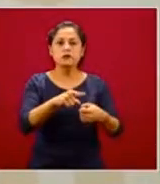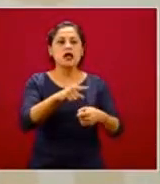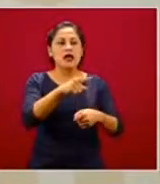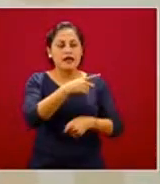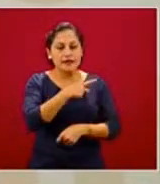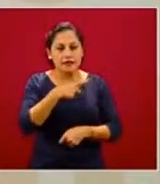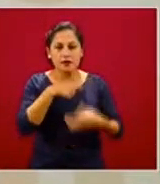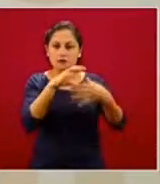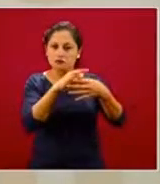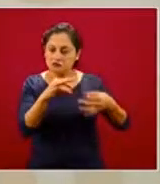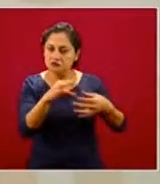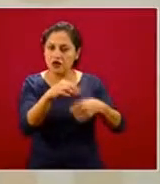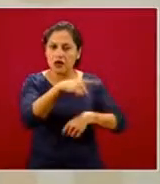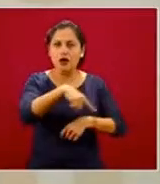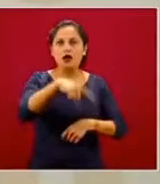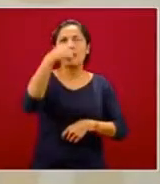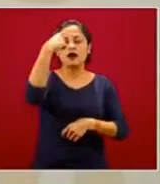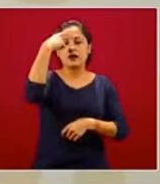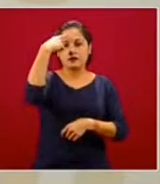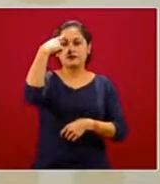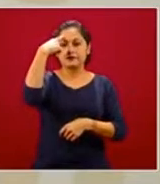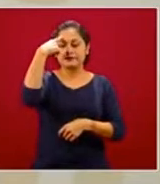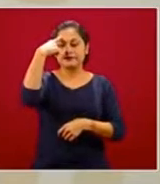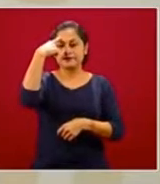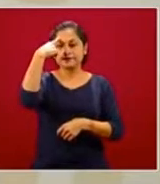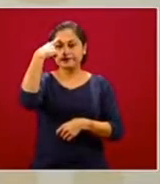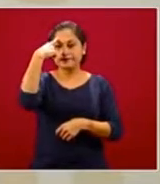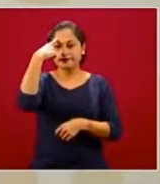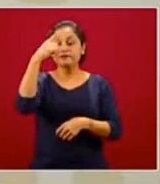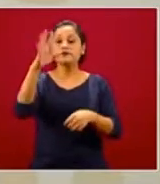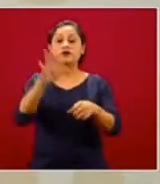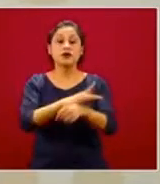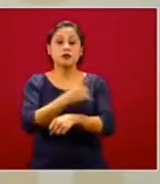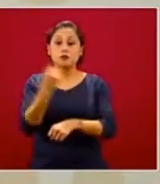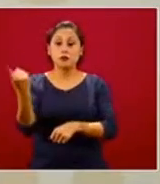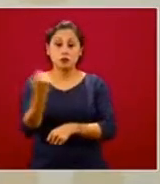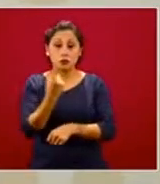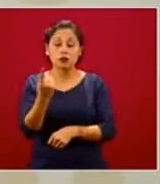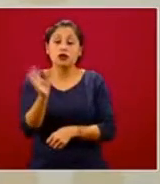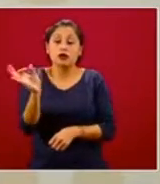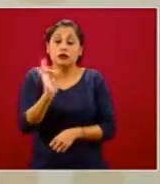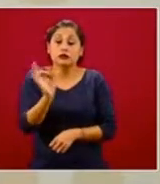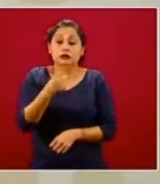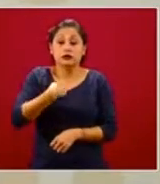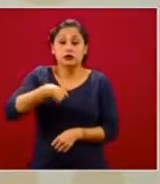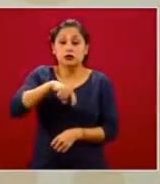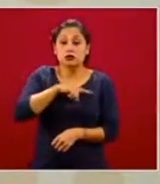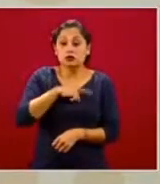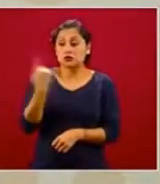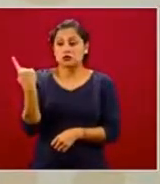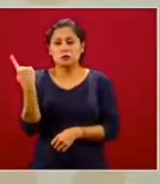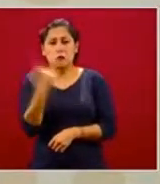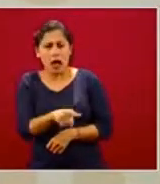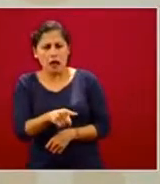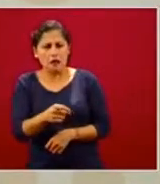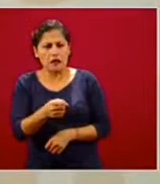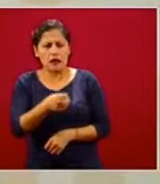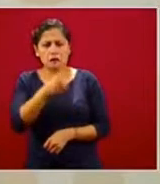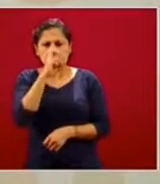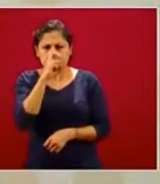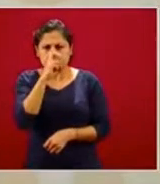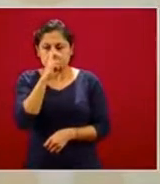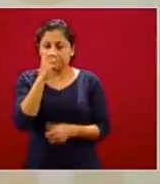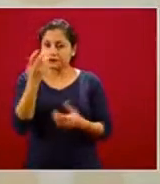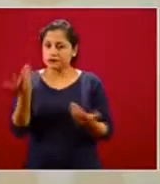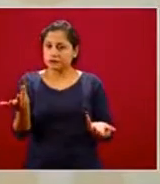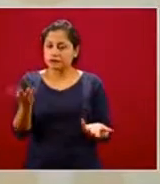first of all, desperdicio, it's a waste. porque quiere decir que estamos despreciando las Because that capacidades means that we're analíticas de la sociedad undermining or y